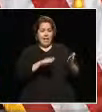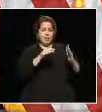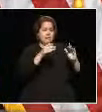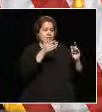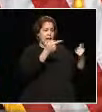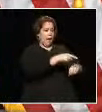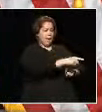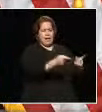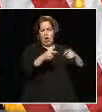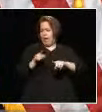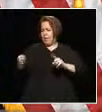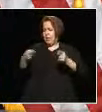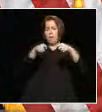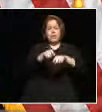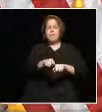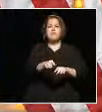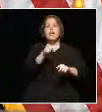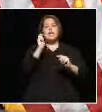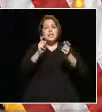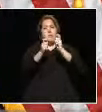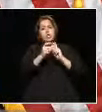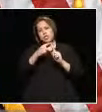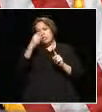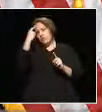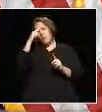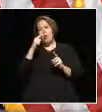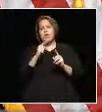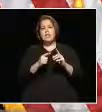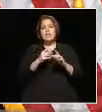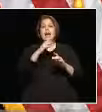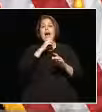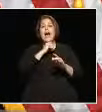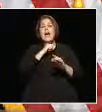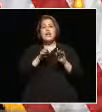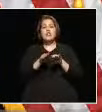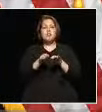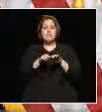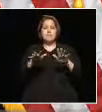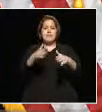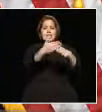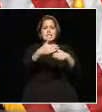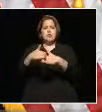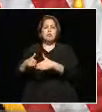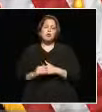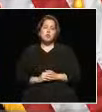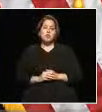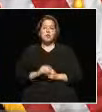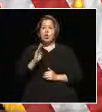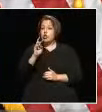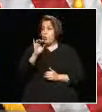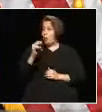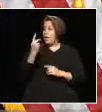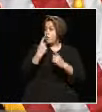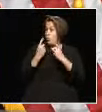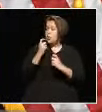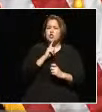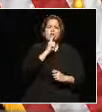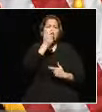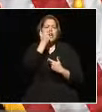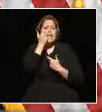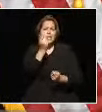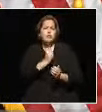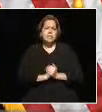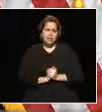another. It has to be adjusted for the population distribution, age distribution. So this is actually, Brian's question is a very interesting